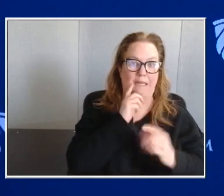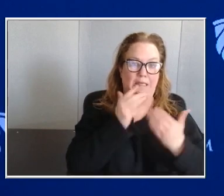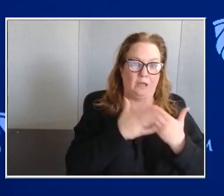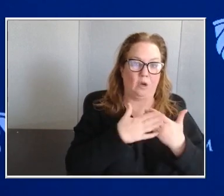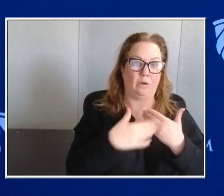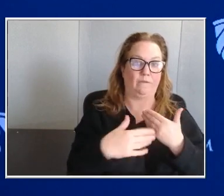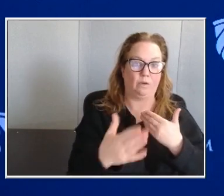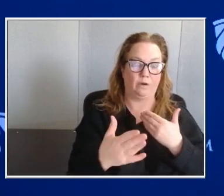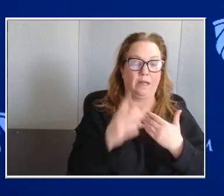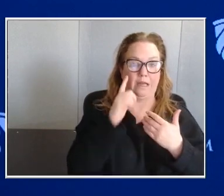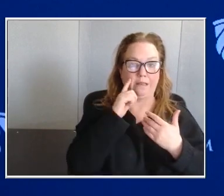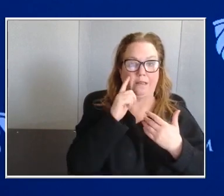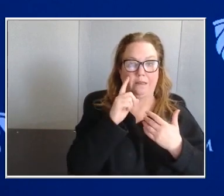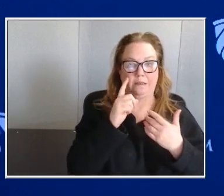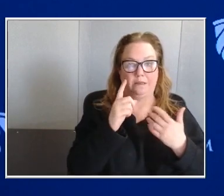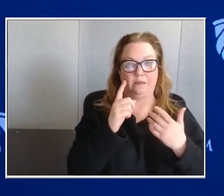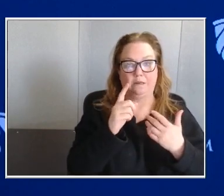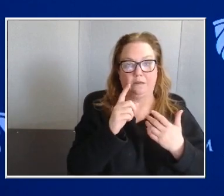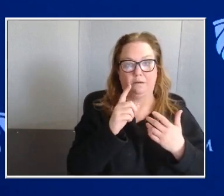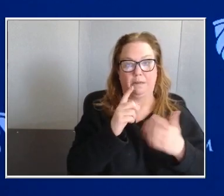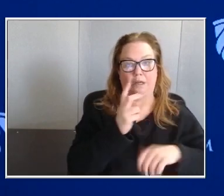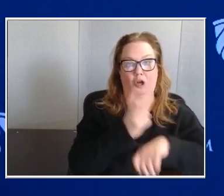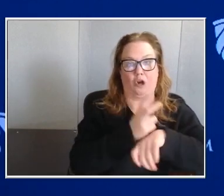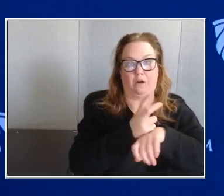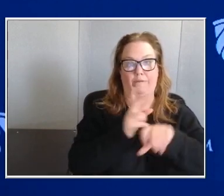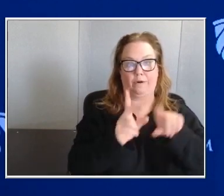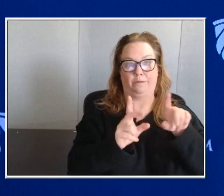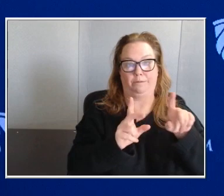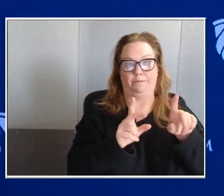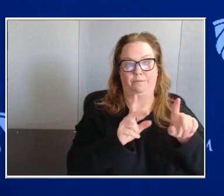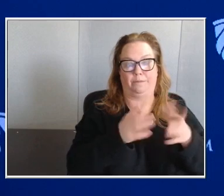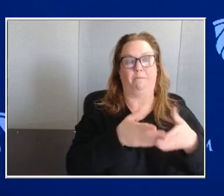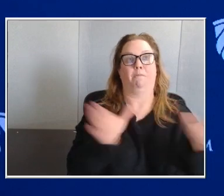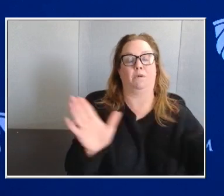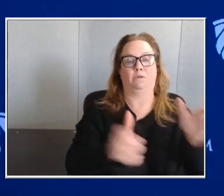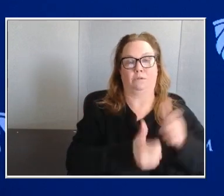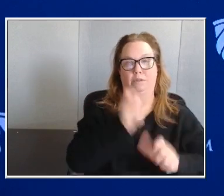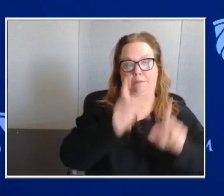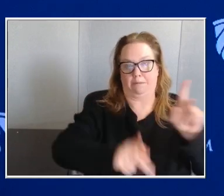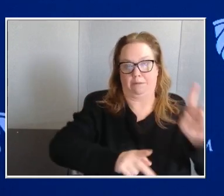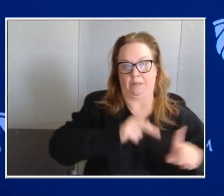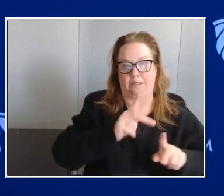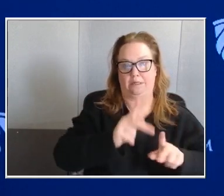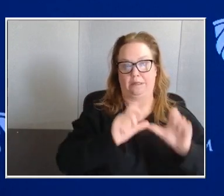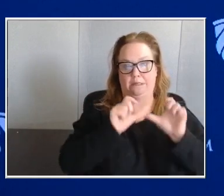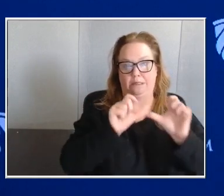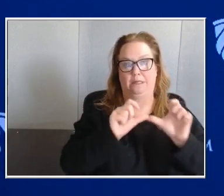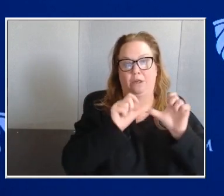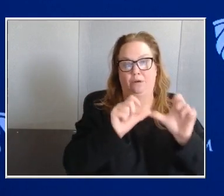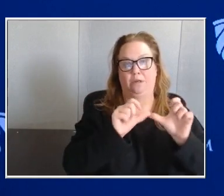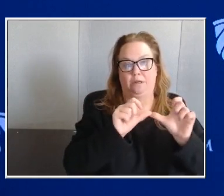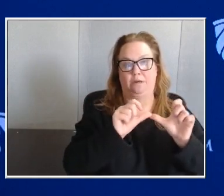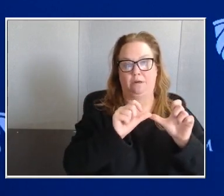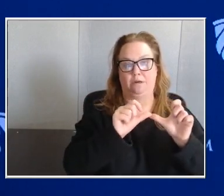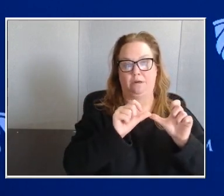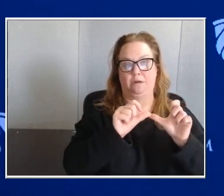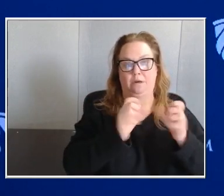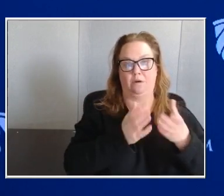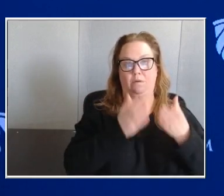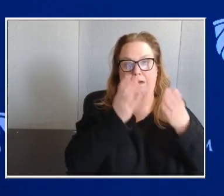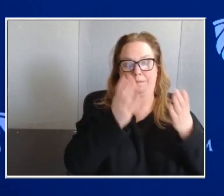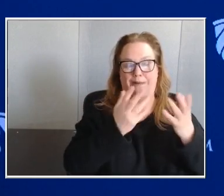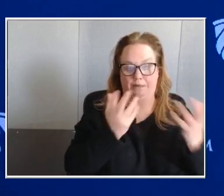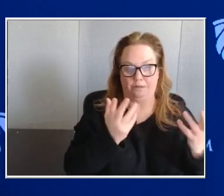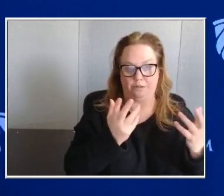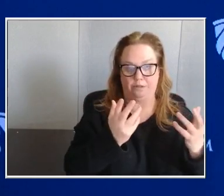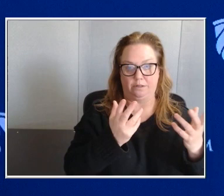though, I think it will be very difficult for the vast majority of the population to continue to have recommendations of